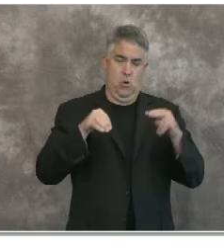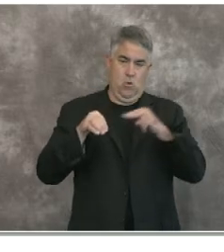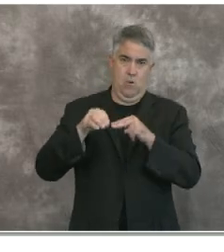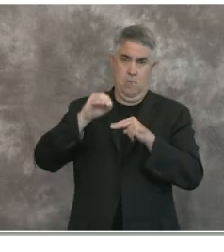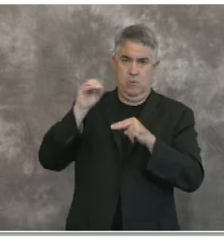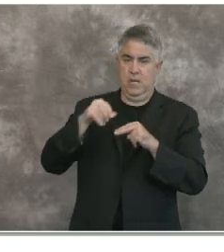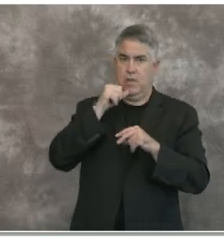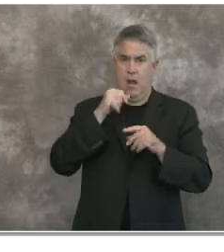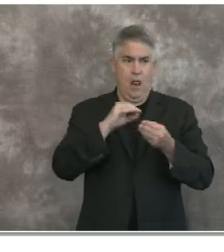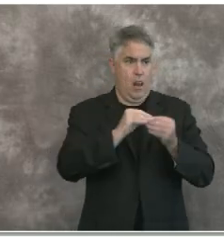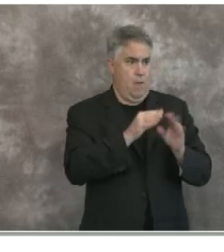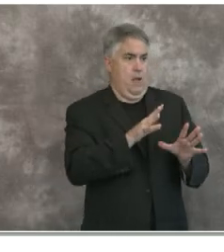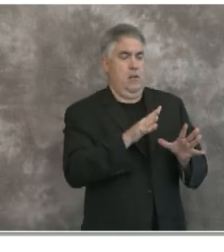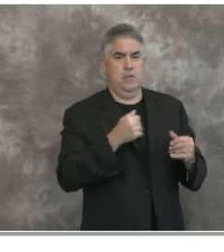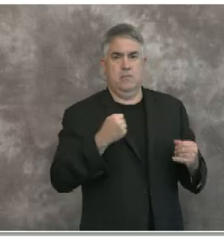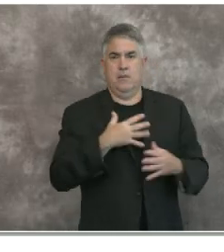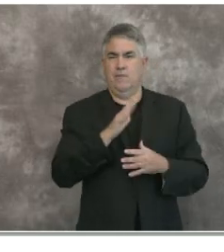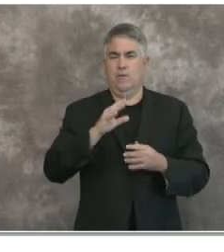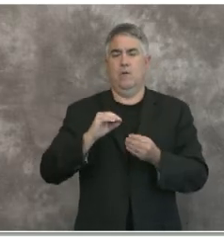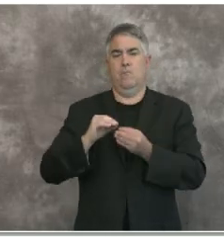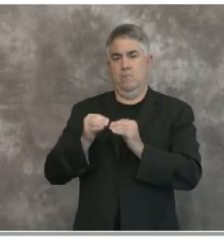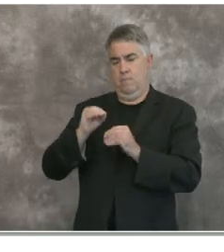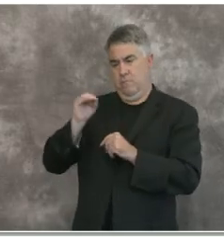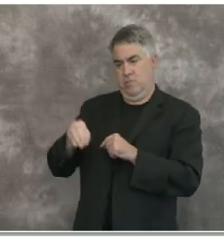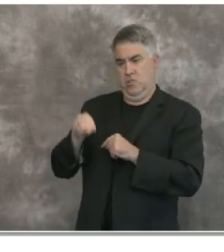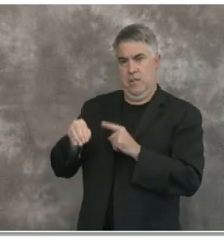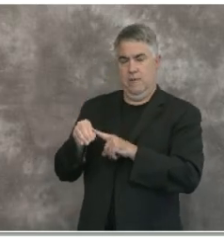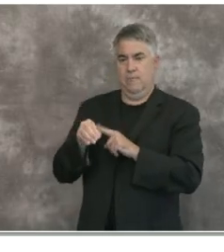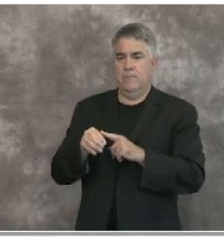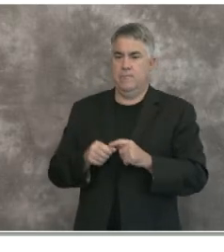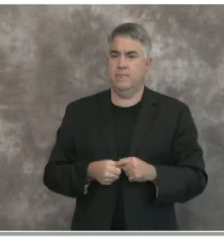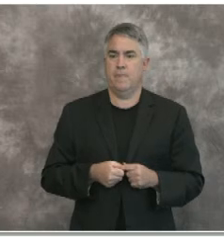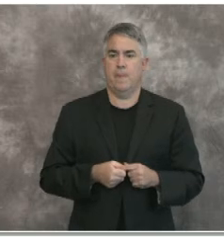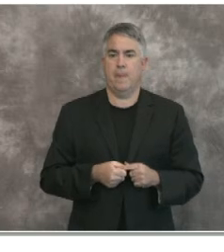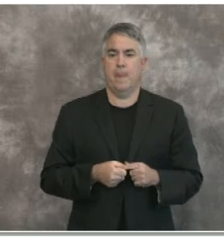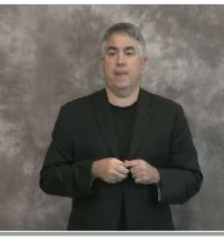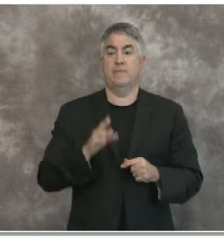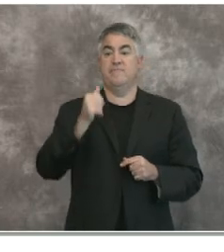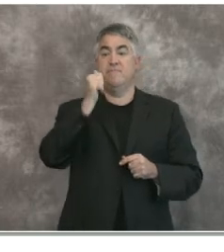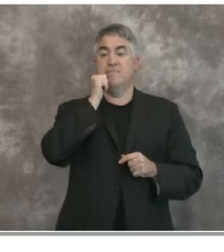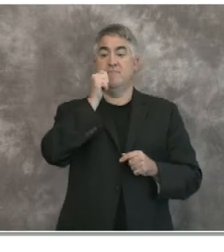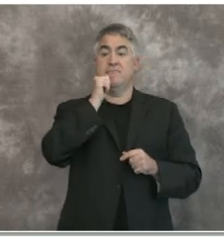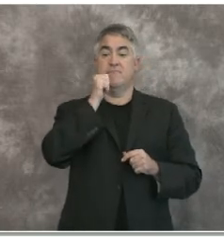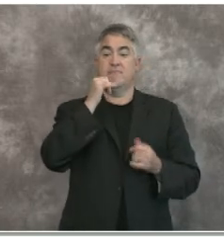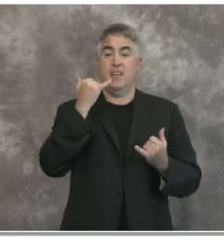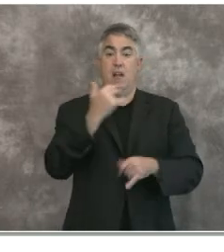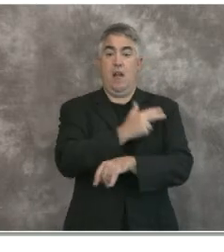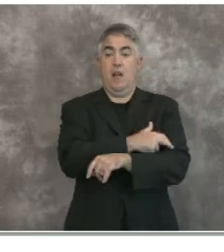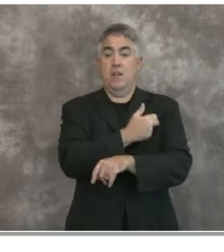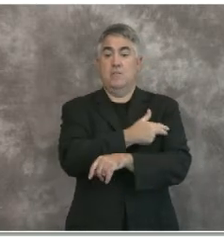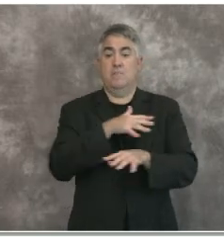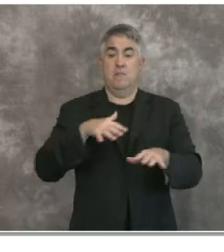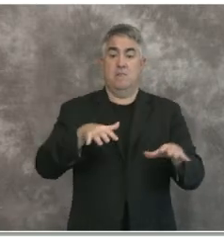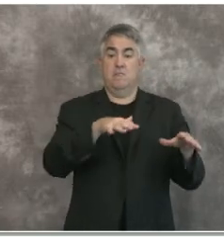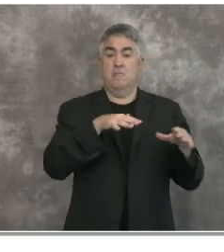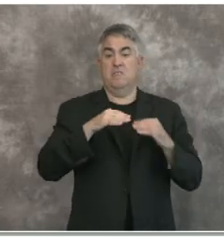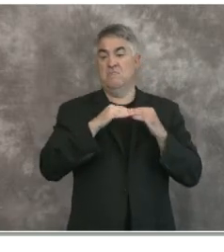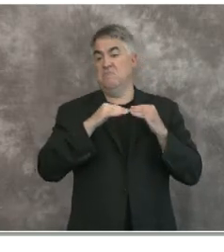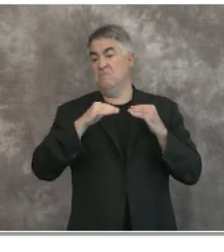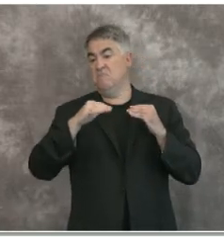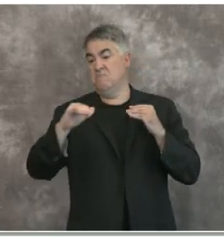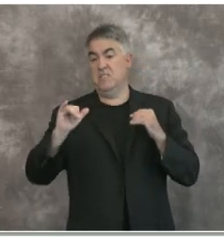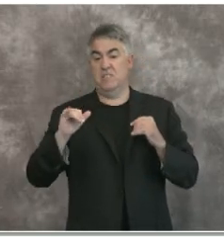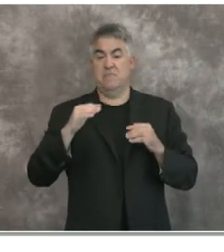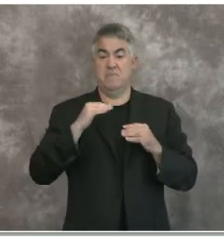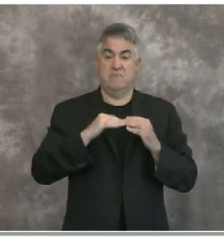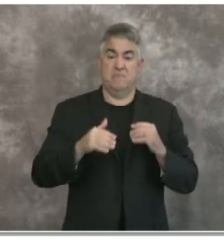more complete picture than just the number of positives. Our daily hospital census, again, is holding reasonably flat,